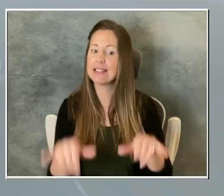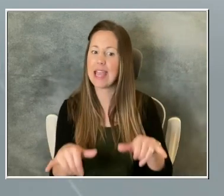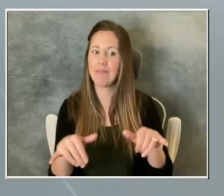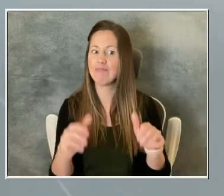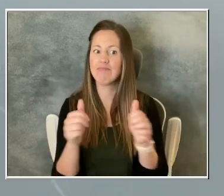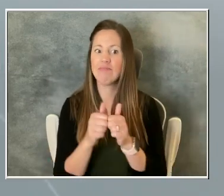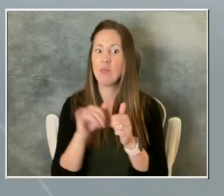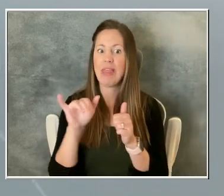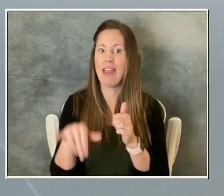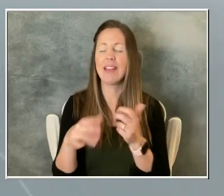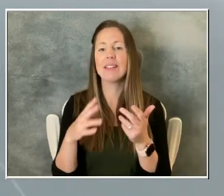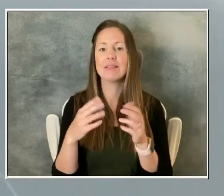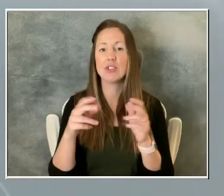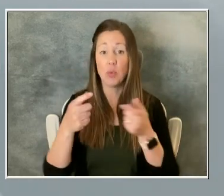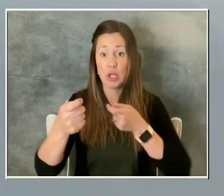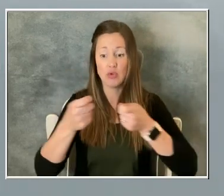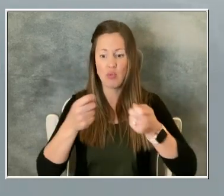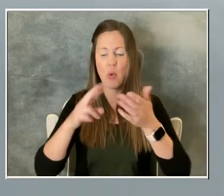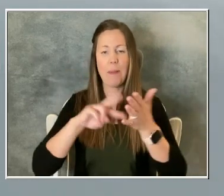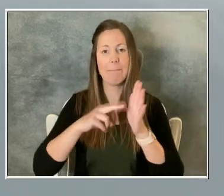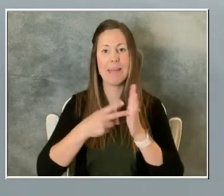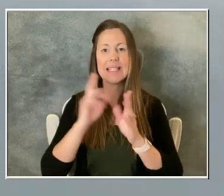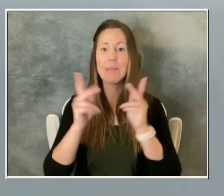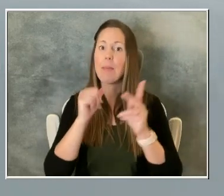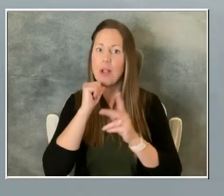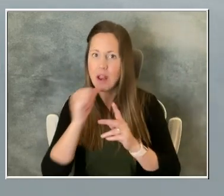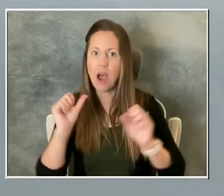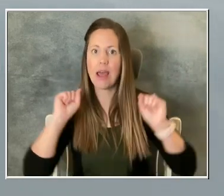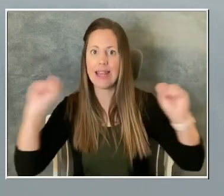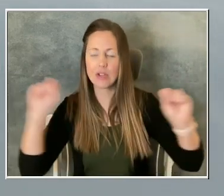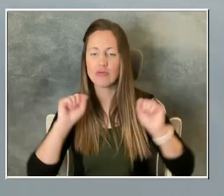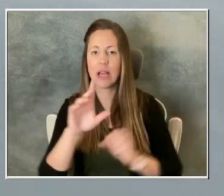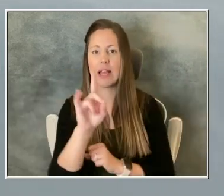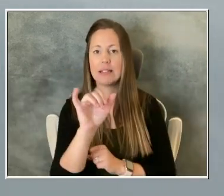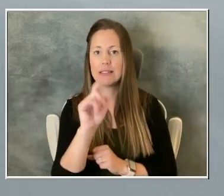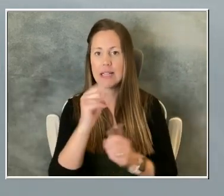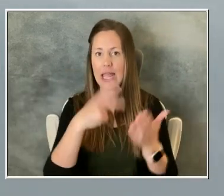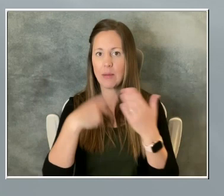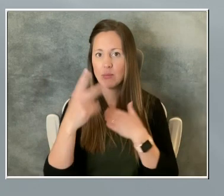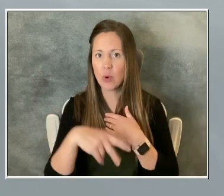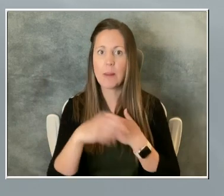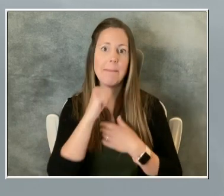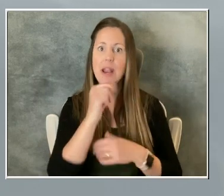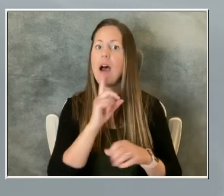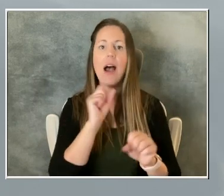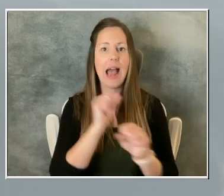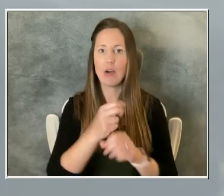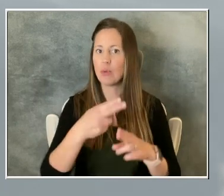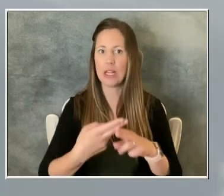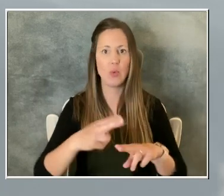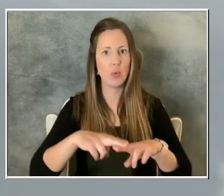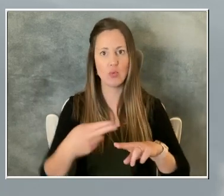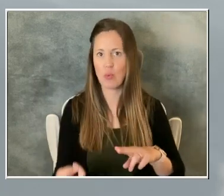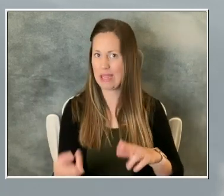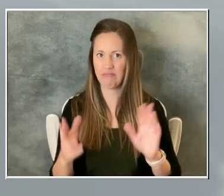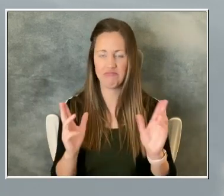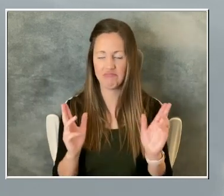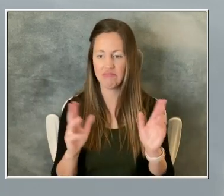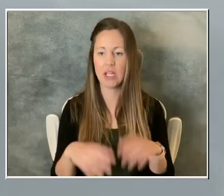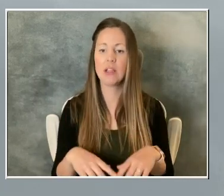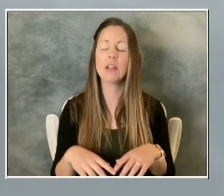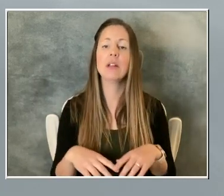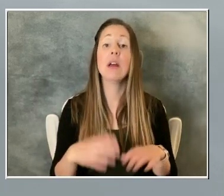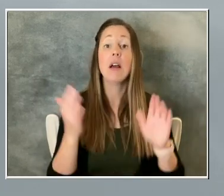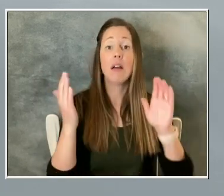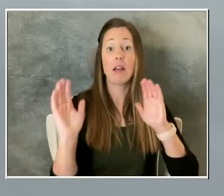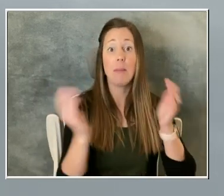were people who were not placed on exercise and diet programs and did not actually lose weight with the program, versus those who